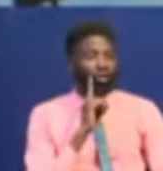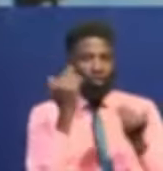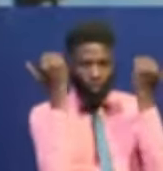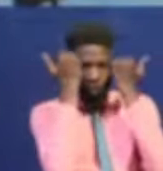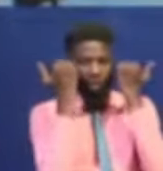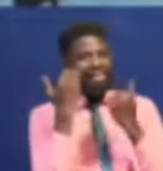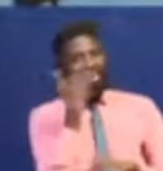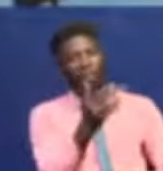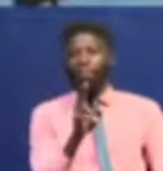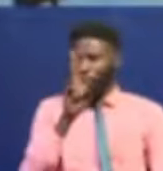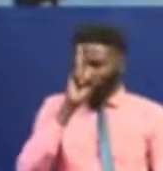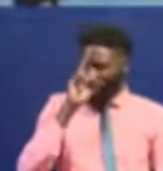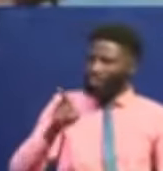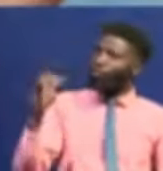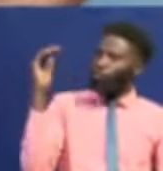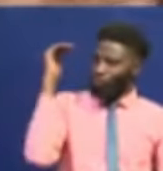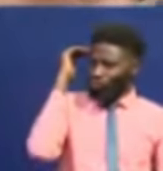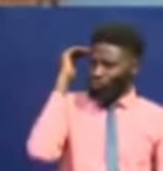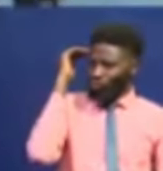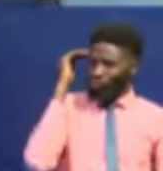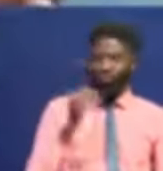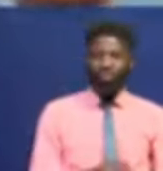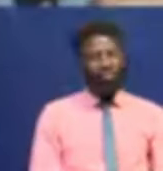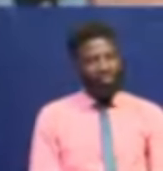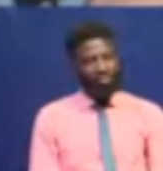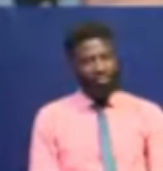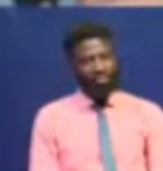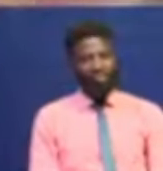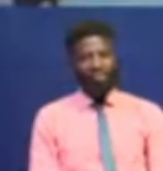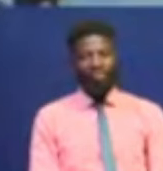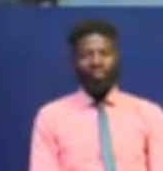police know what I have